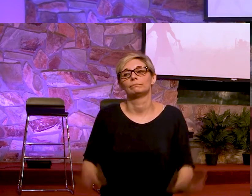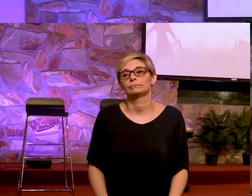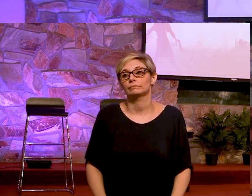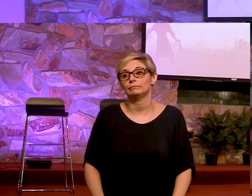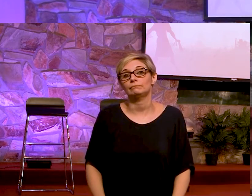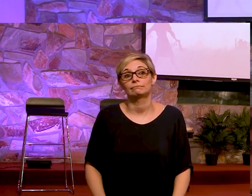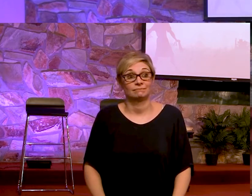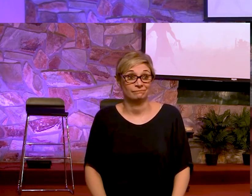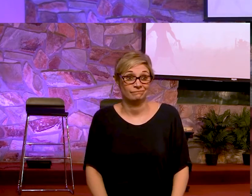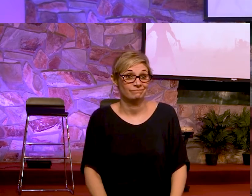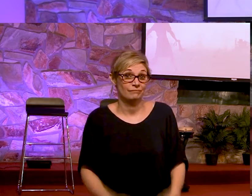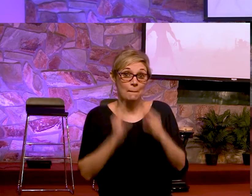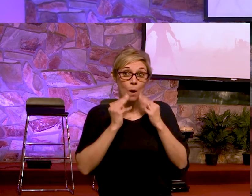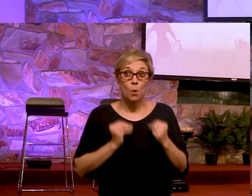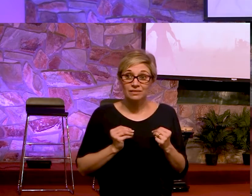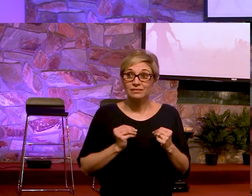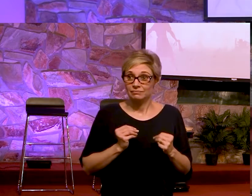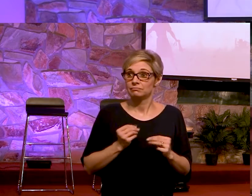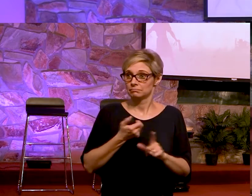Moses got discouraged.